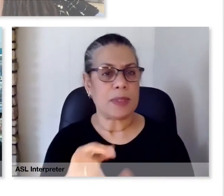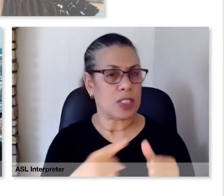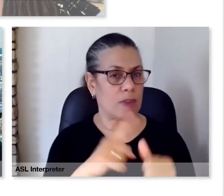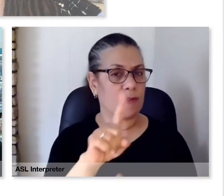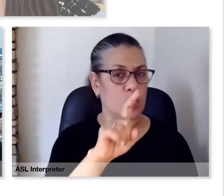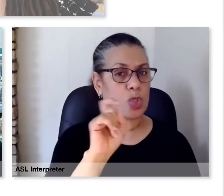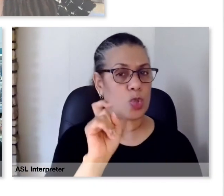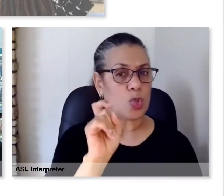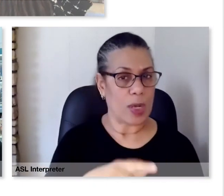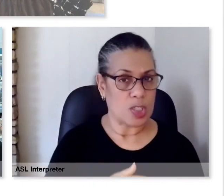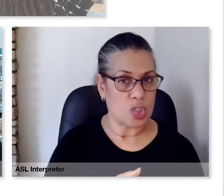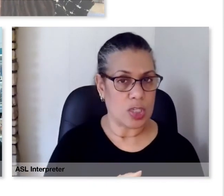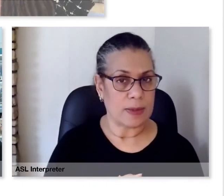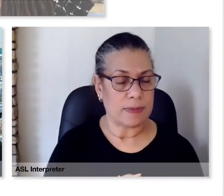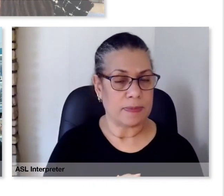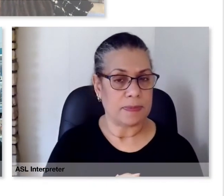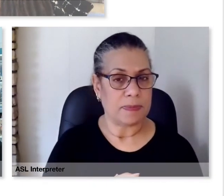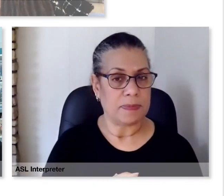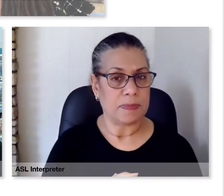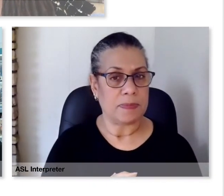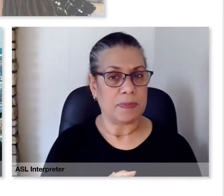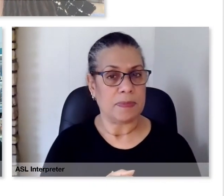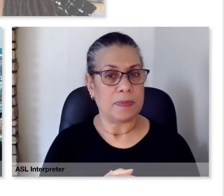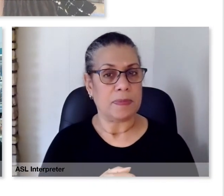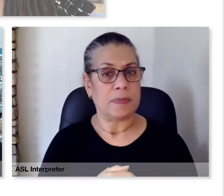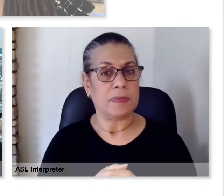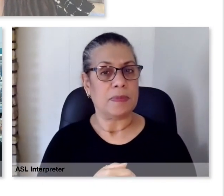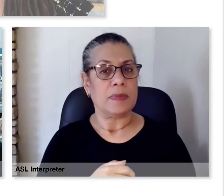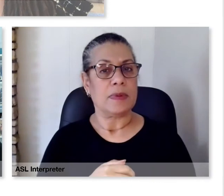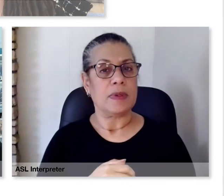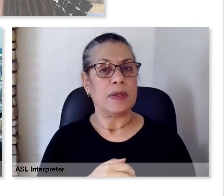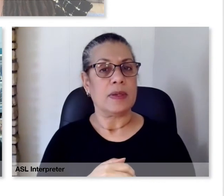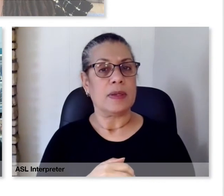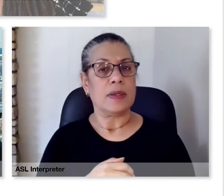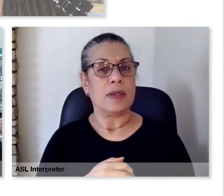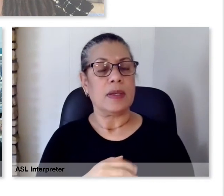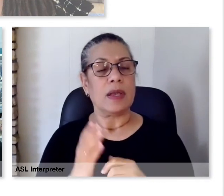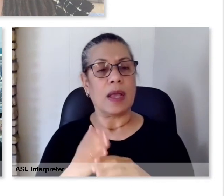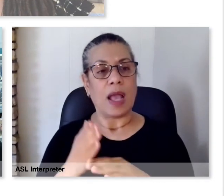that I asked, or actually the ending question in the Q&A after John's